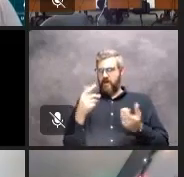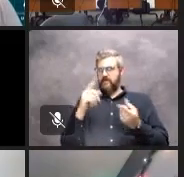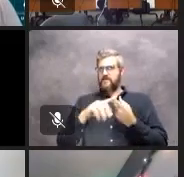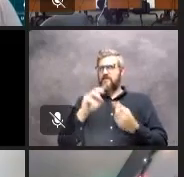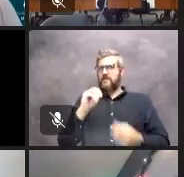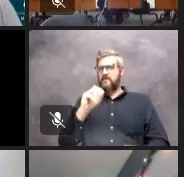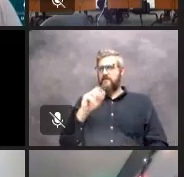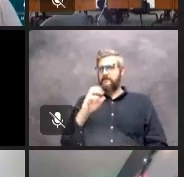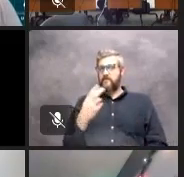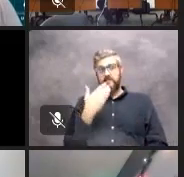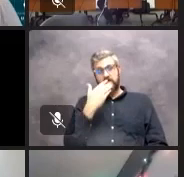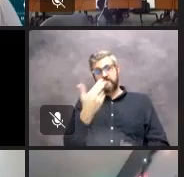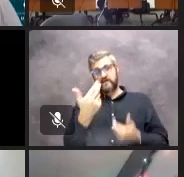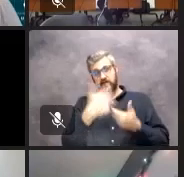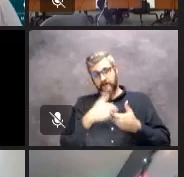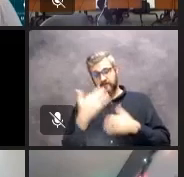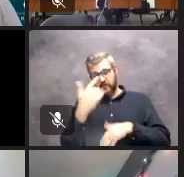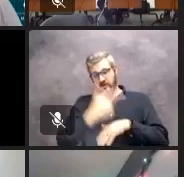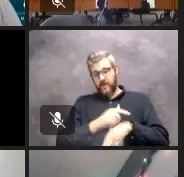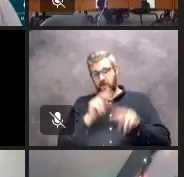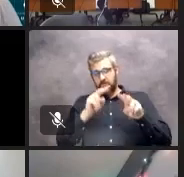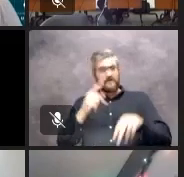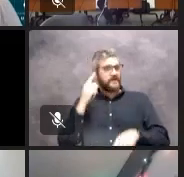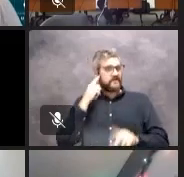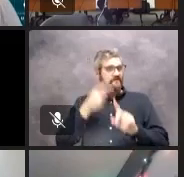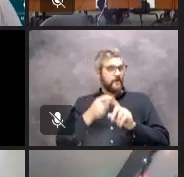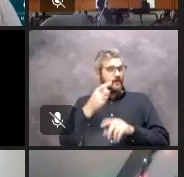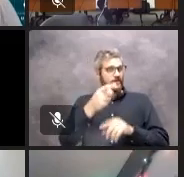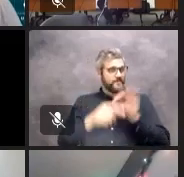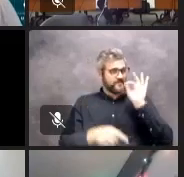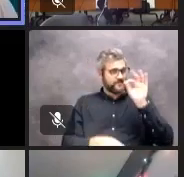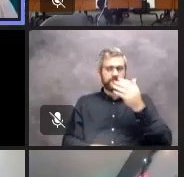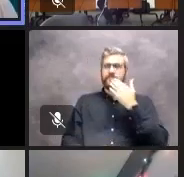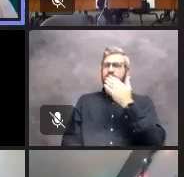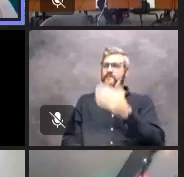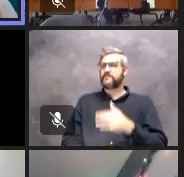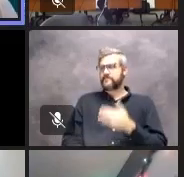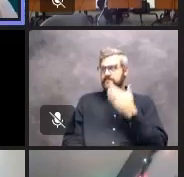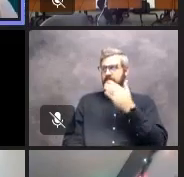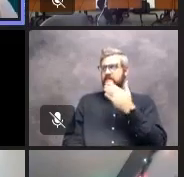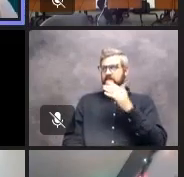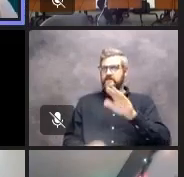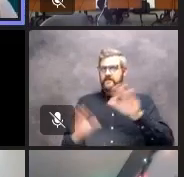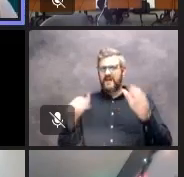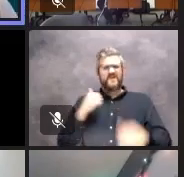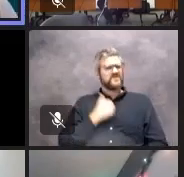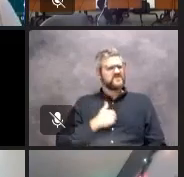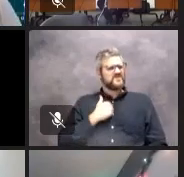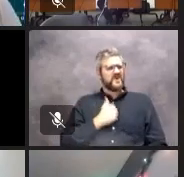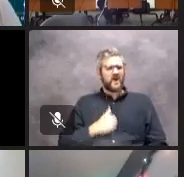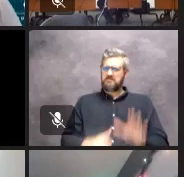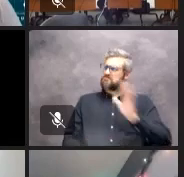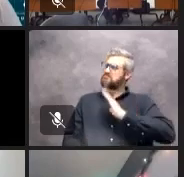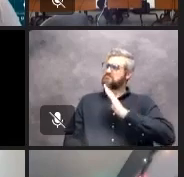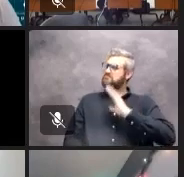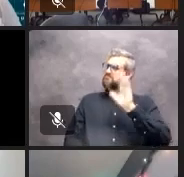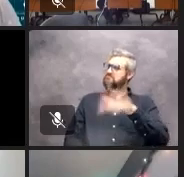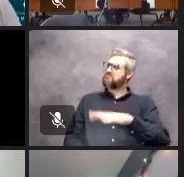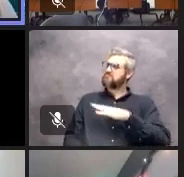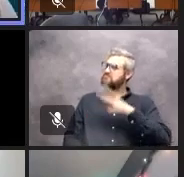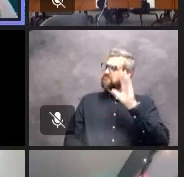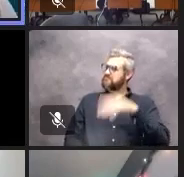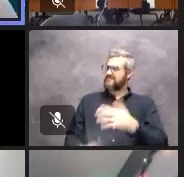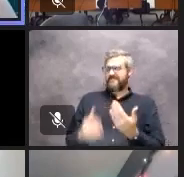though, for being here today, and we look forward to hearing from you in March. Thank you. Thank you, Chair. I look forward to seeing you all. No, you're fine. Hey, it's all